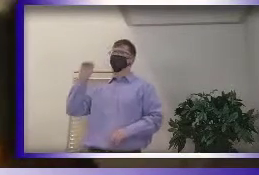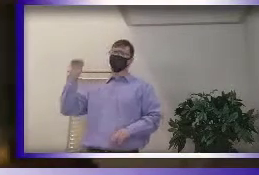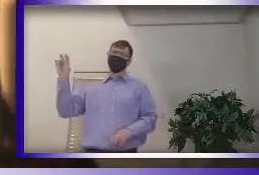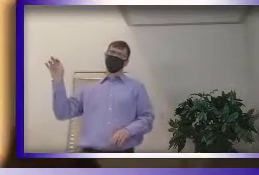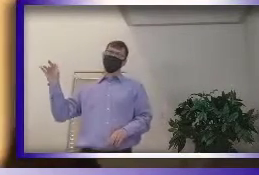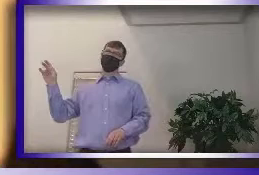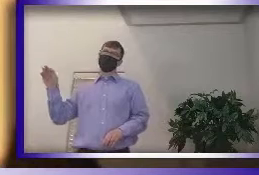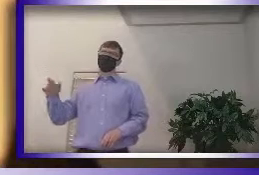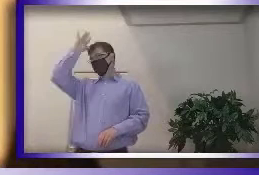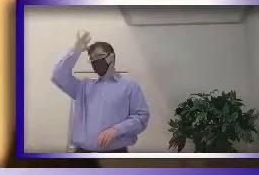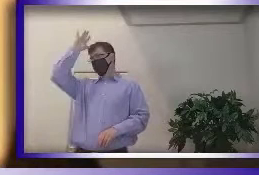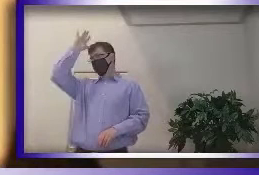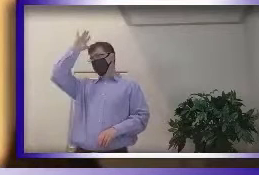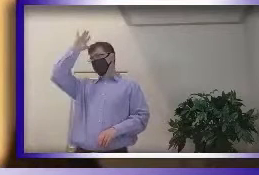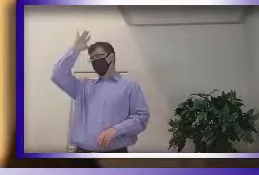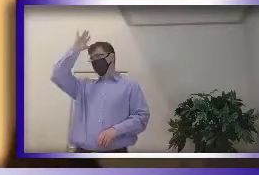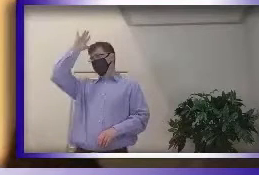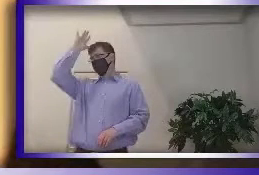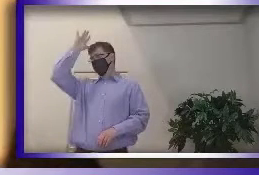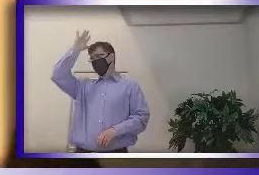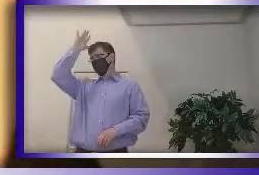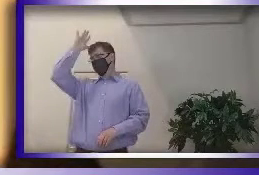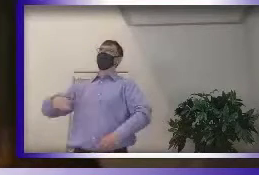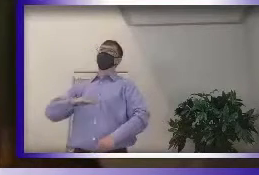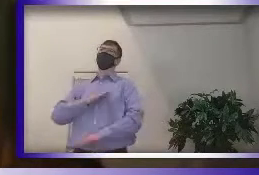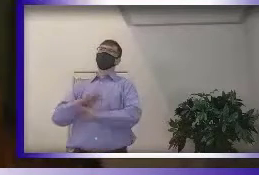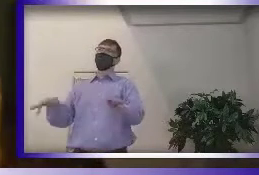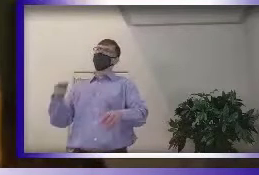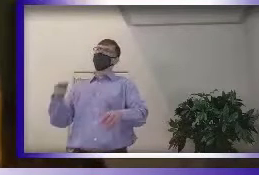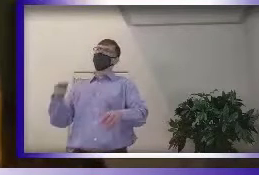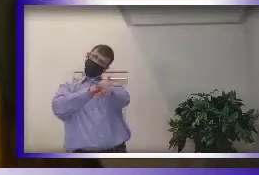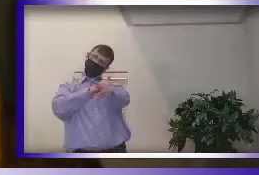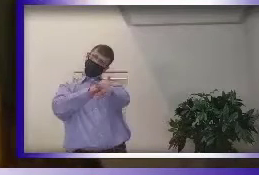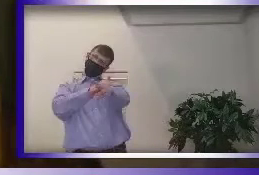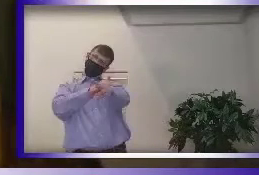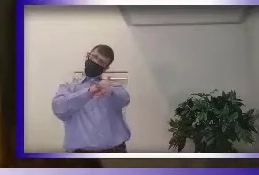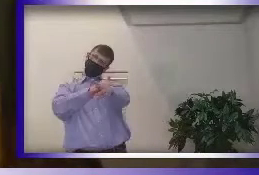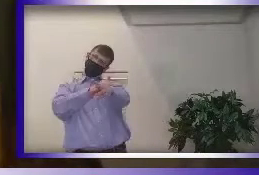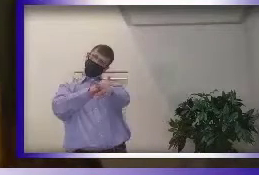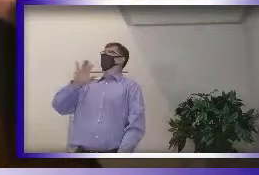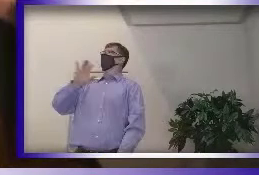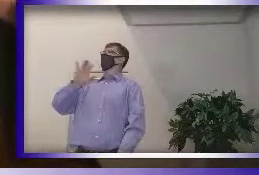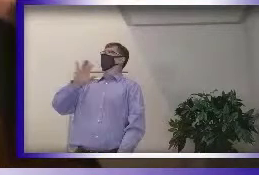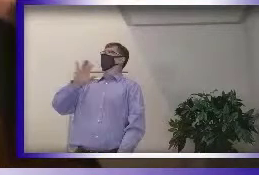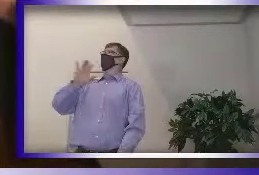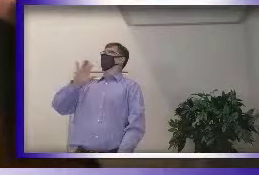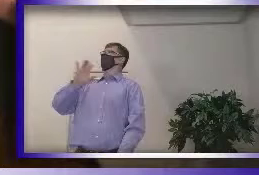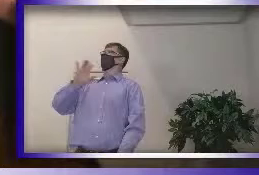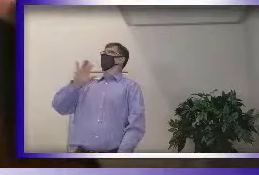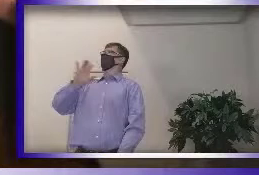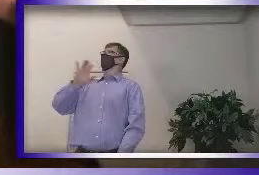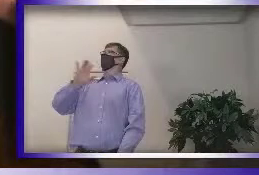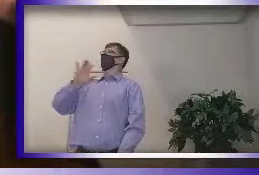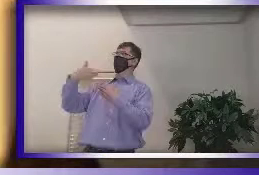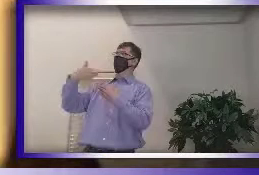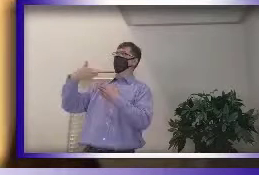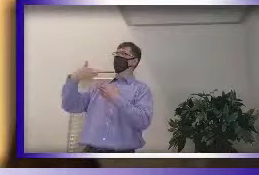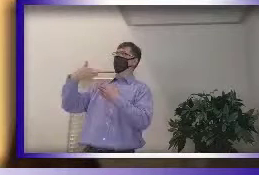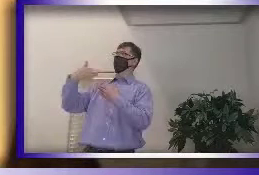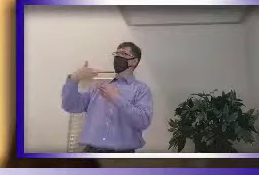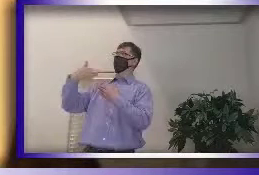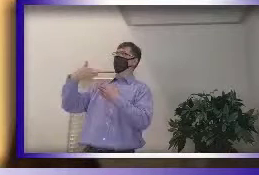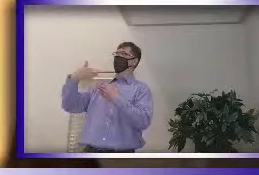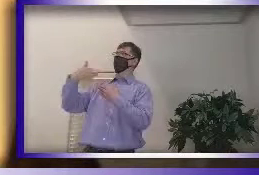considered becoming Kathleen Ann and using my middle name as, not just because it starts with A,